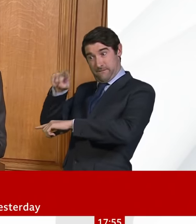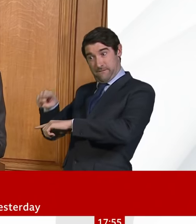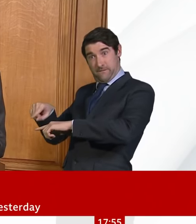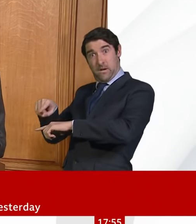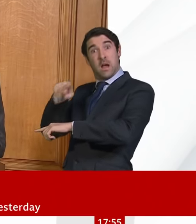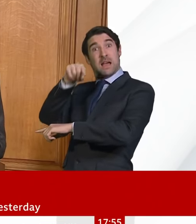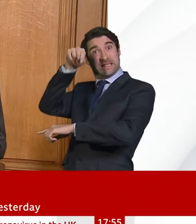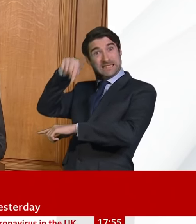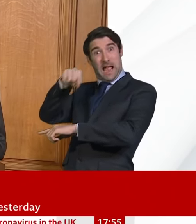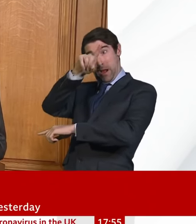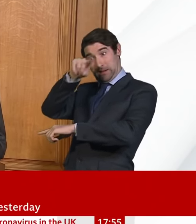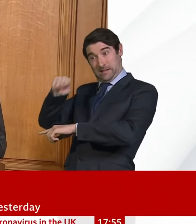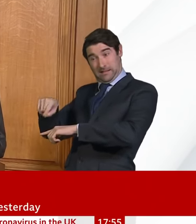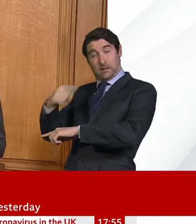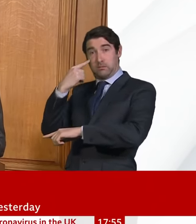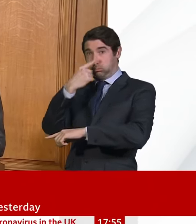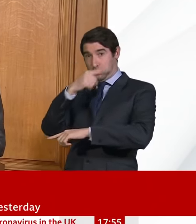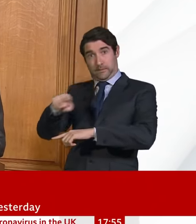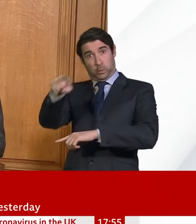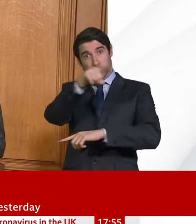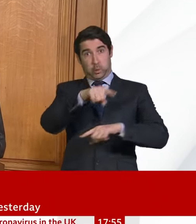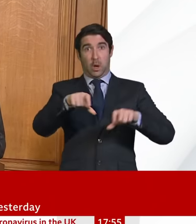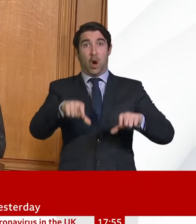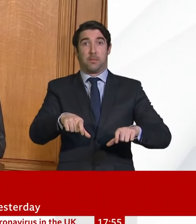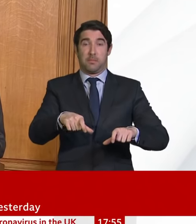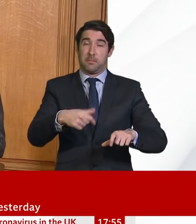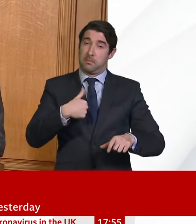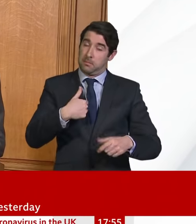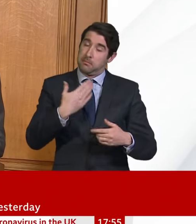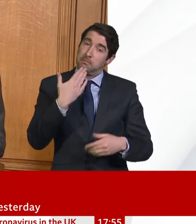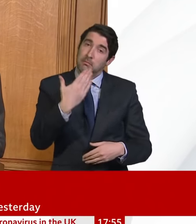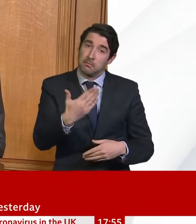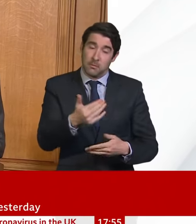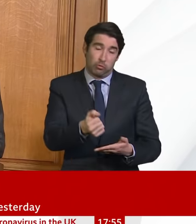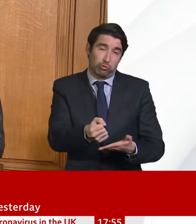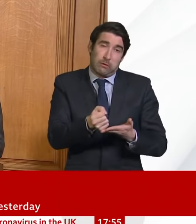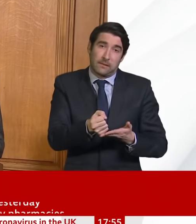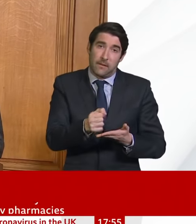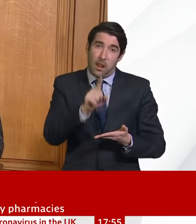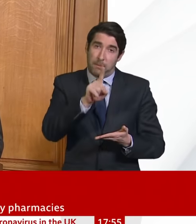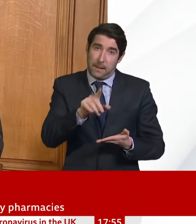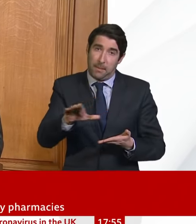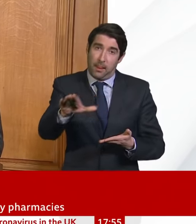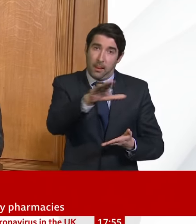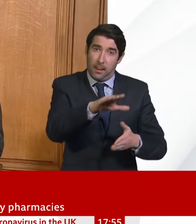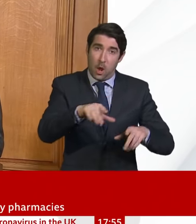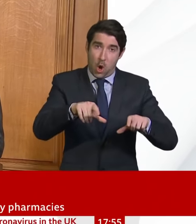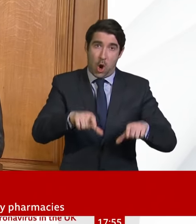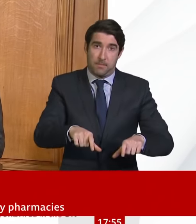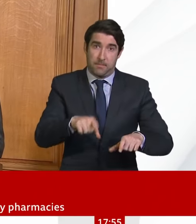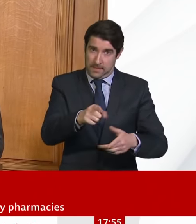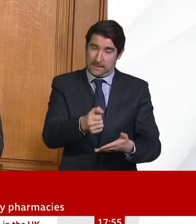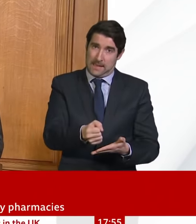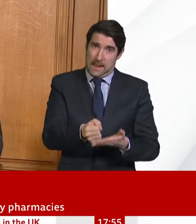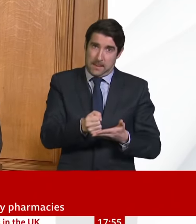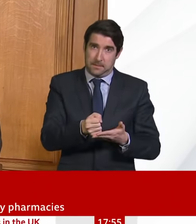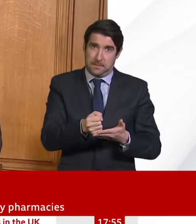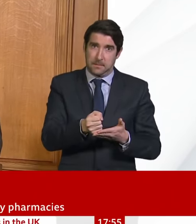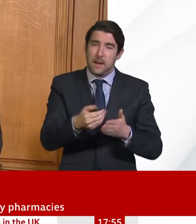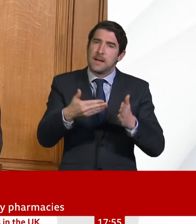happening. Secondly, as Sir Patrick Vallance said earlier in the week, we do see early academic evidence that the transmission